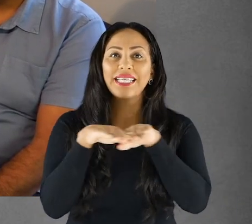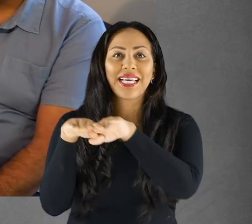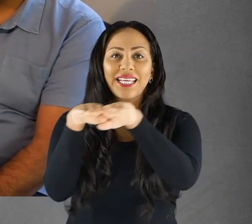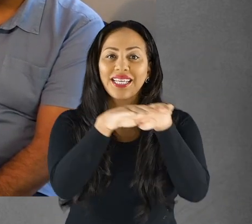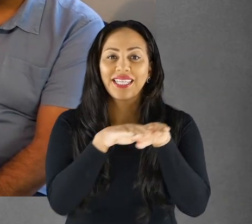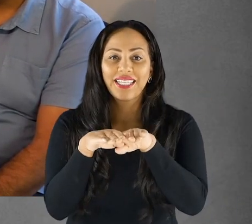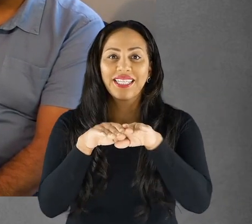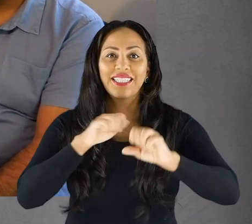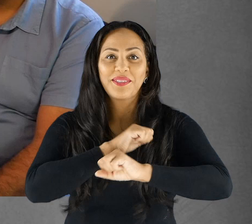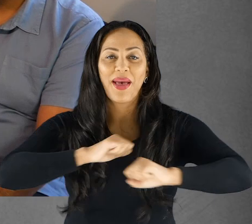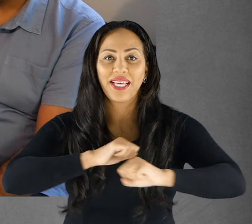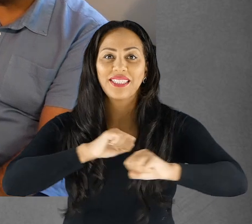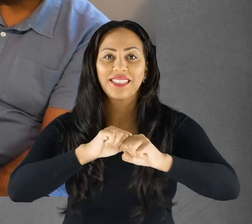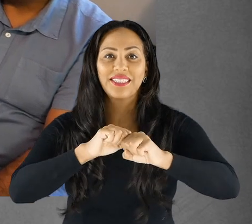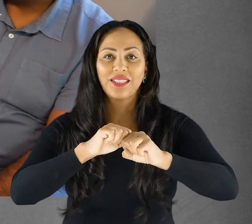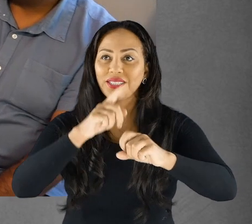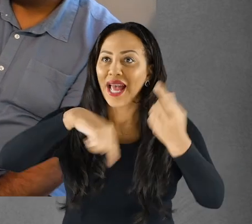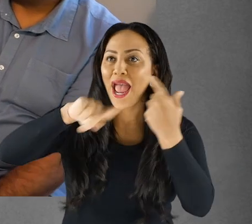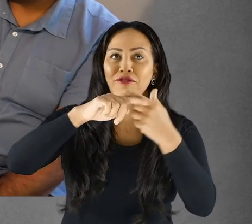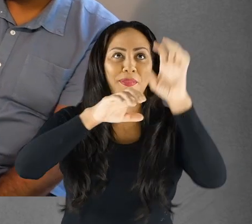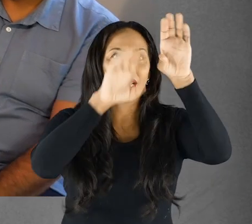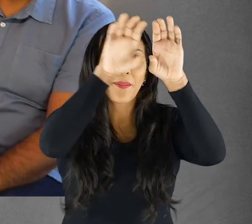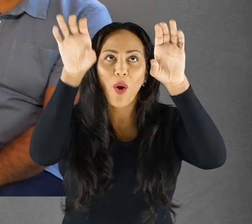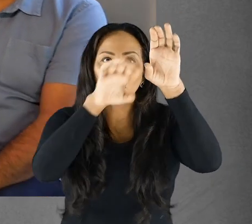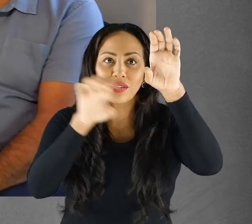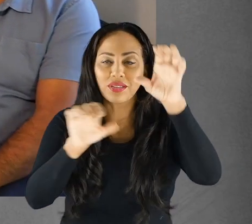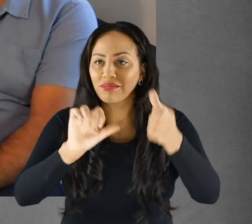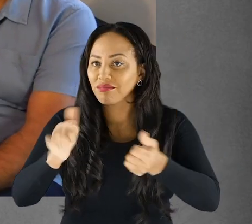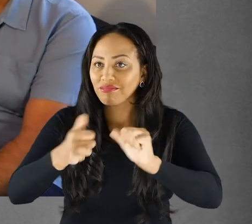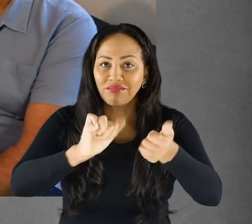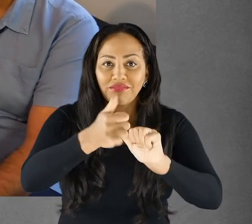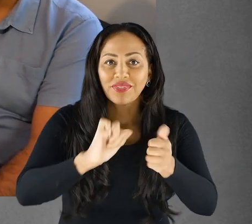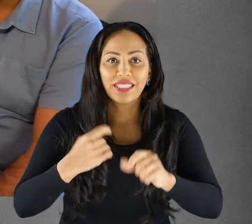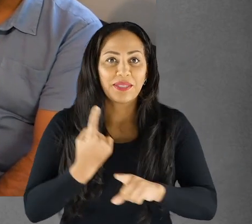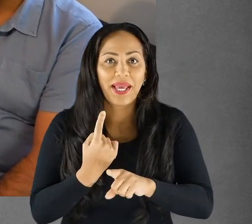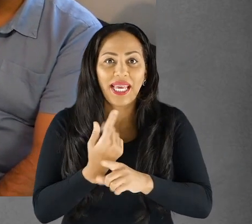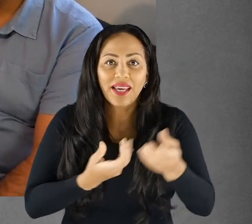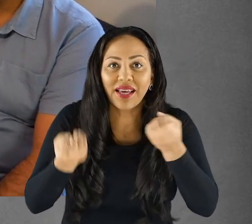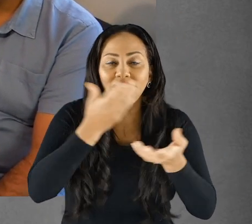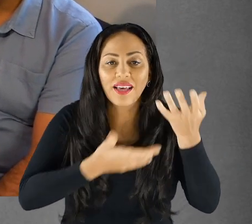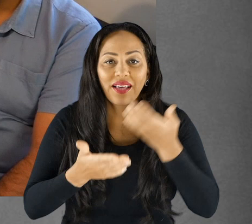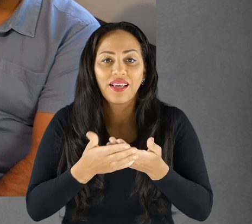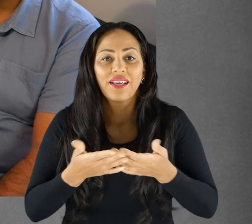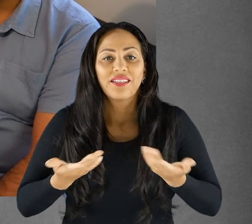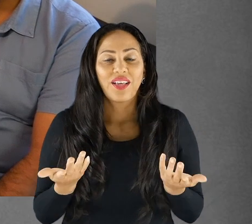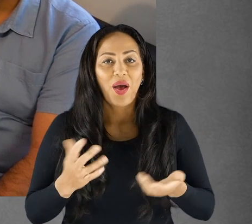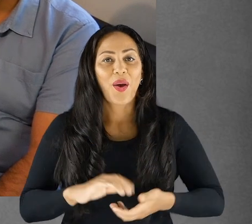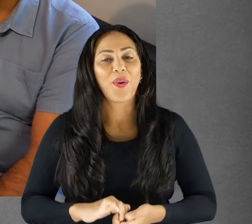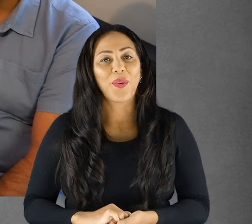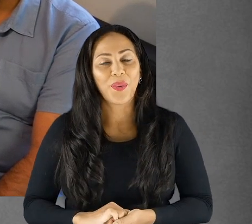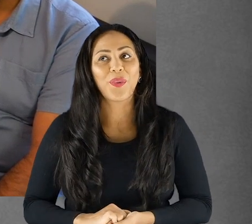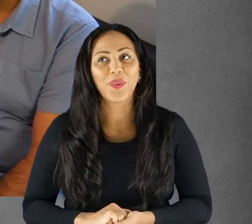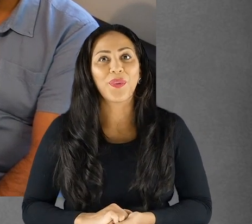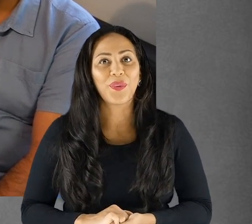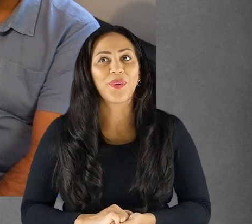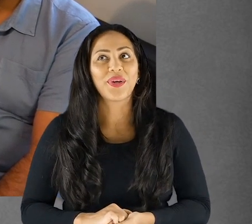And a beautiful democratic space. Yeah. With everyone in a box. Mm-hmm. Get muted if you overspeak. And even for me